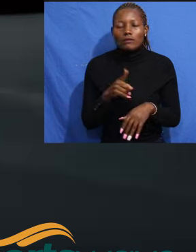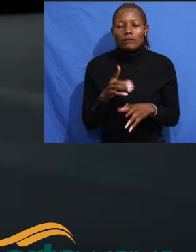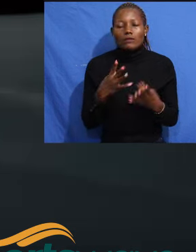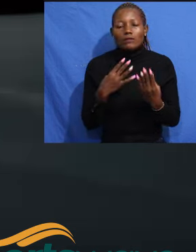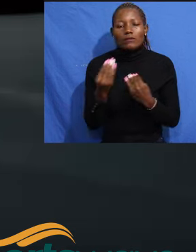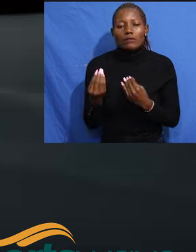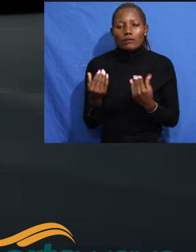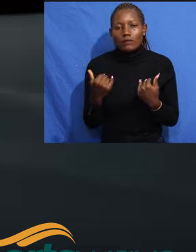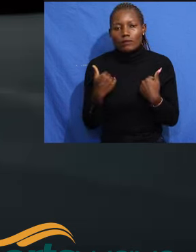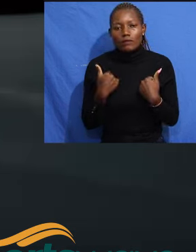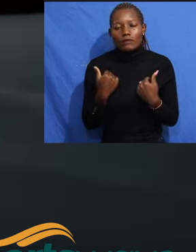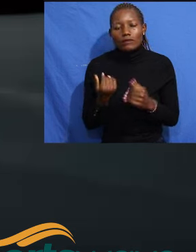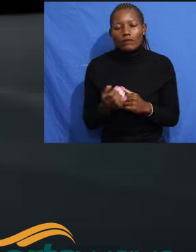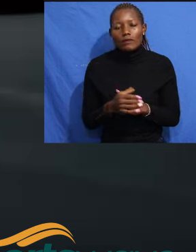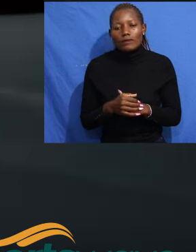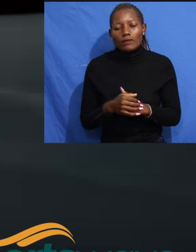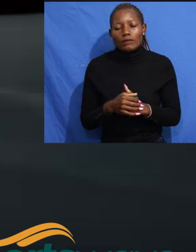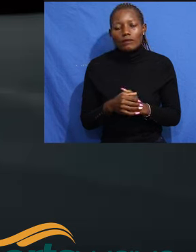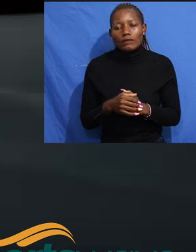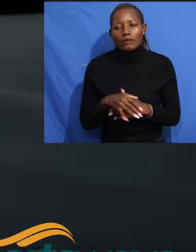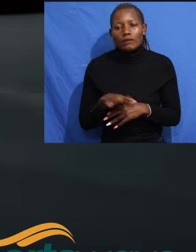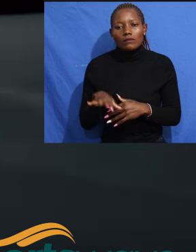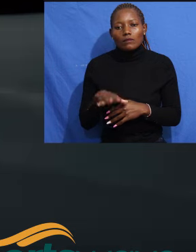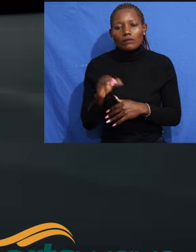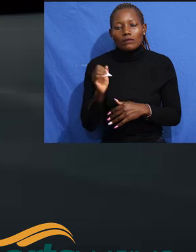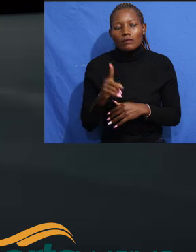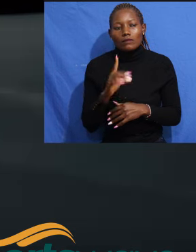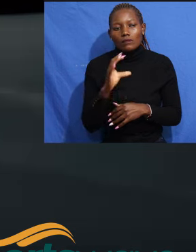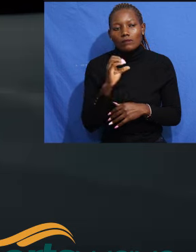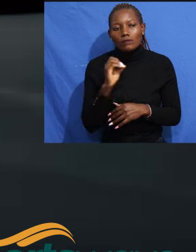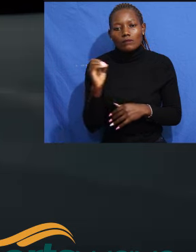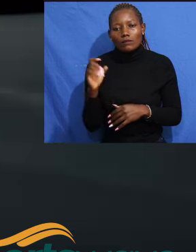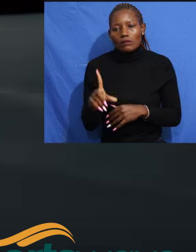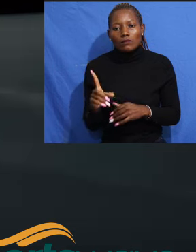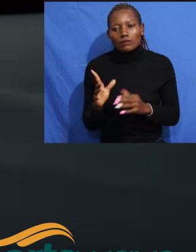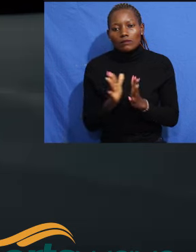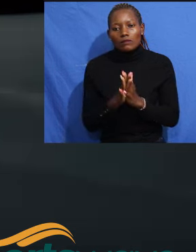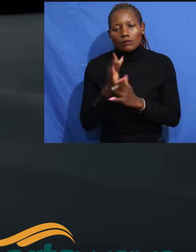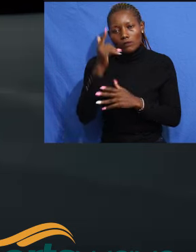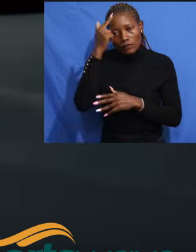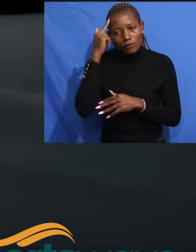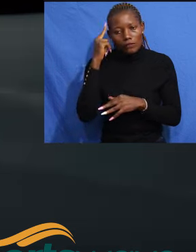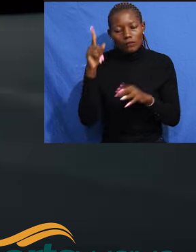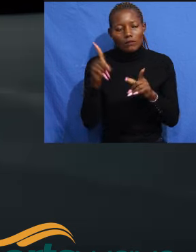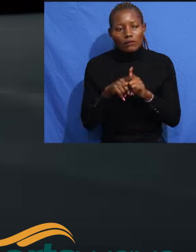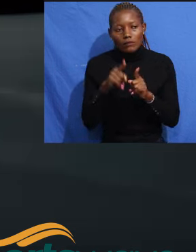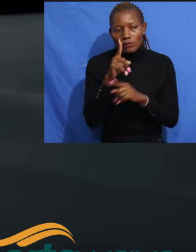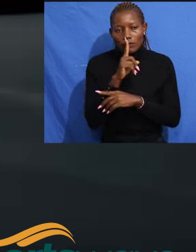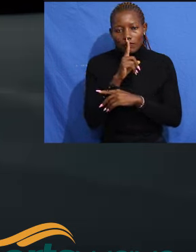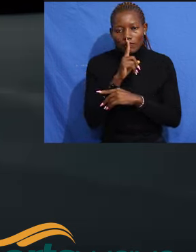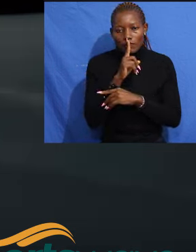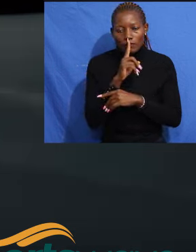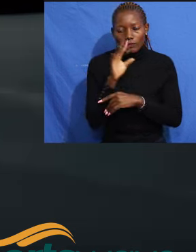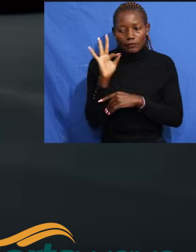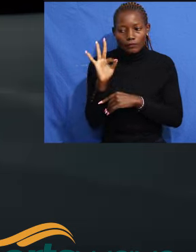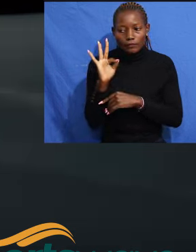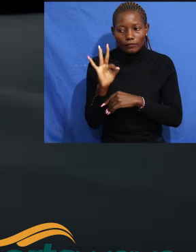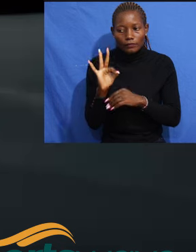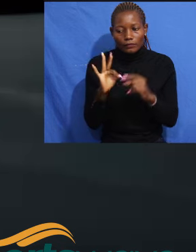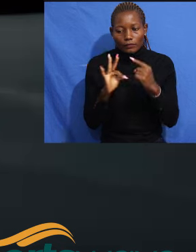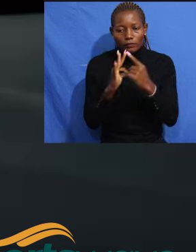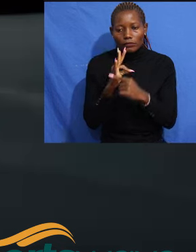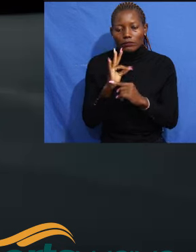sleep. So the environment should be cool and dark and quiet. These three components are so important